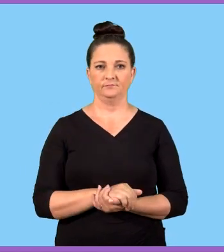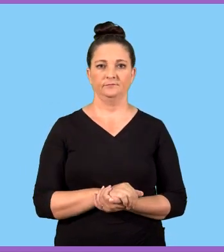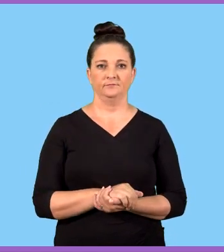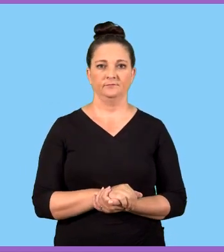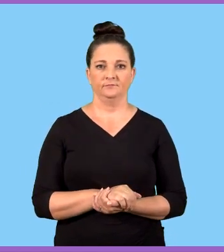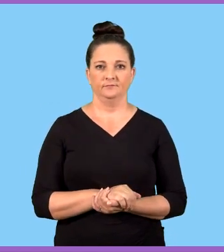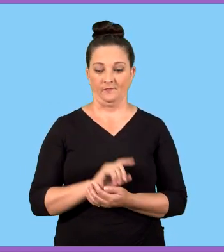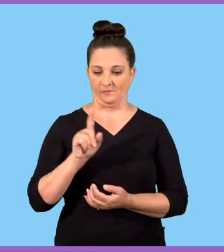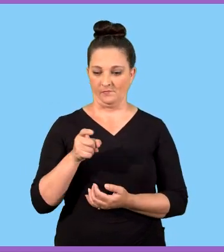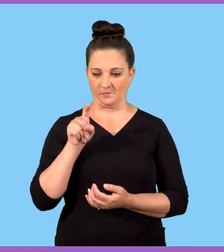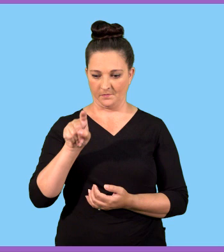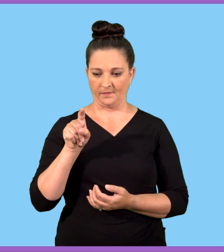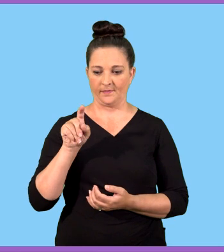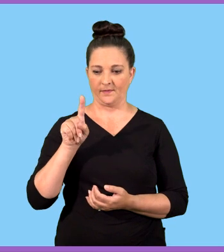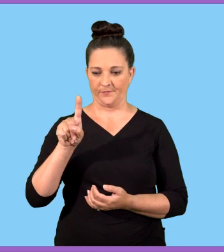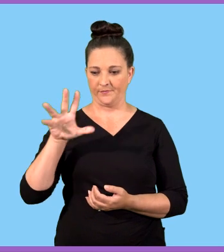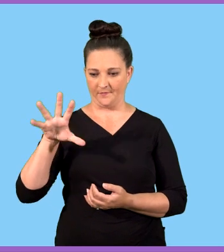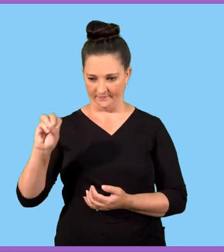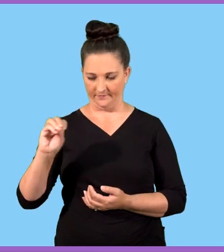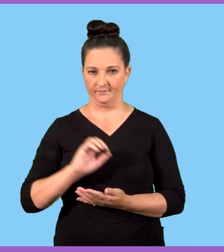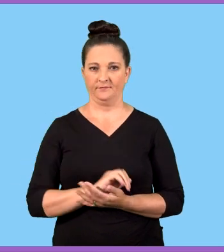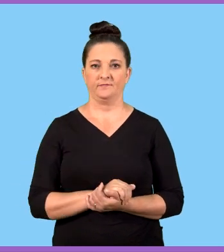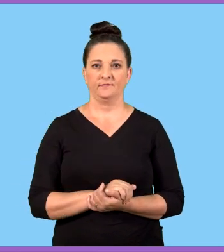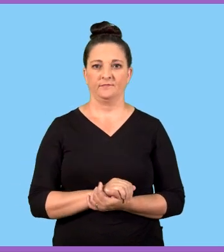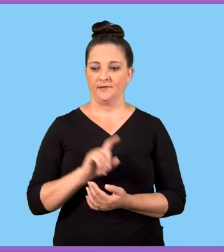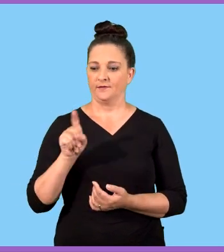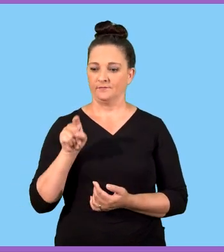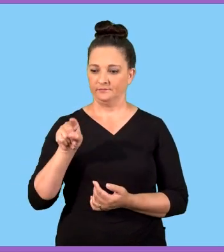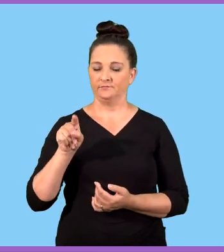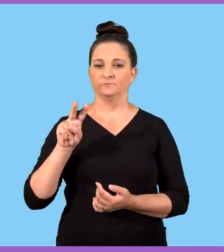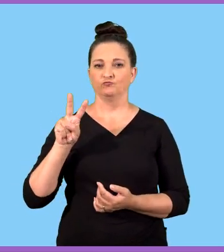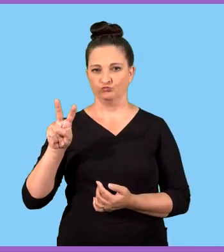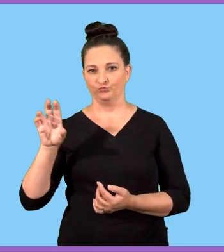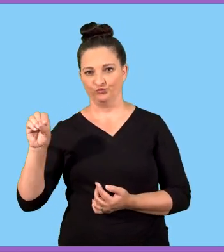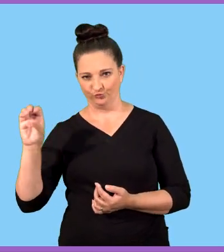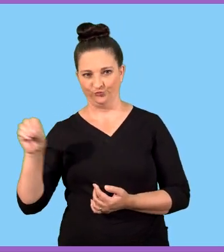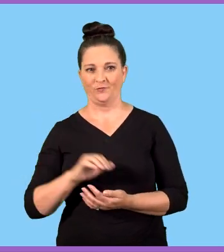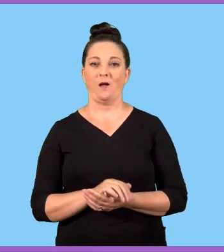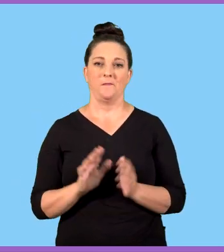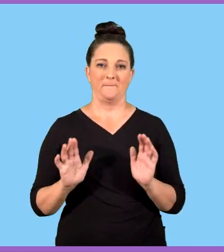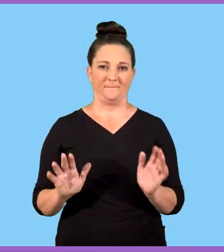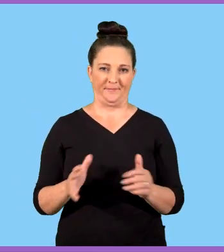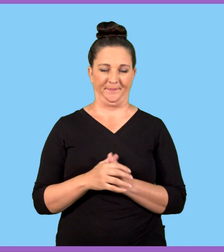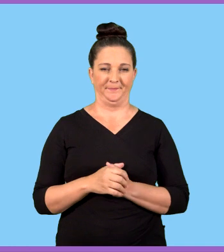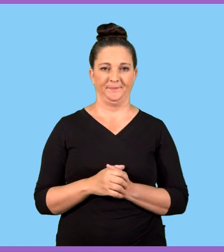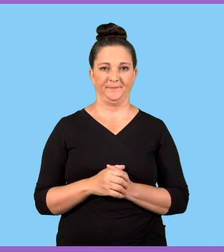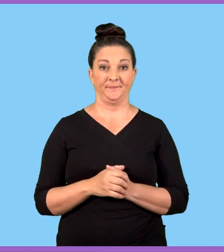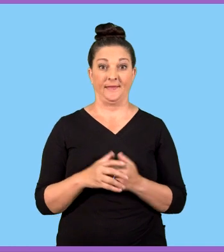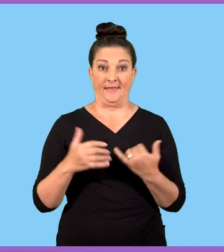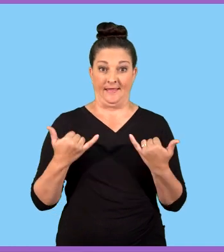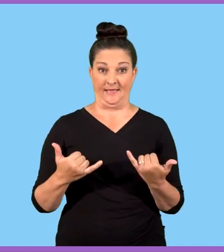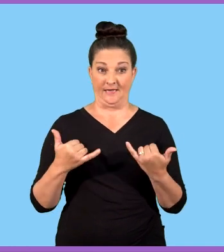100, 150, and 200. There we